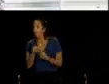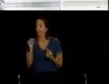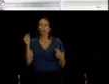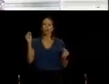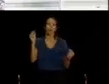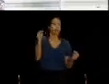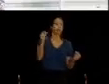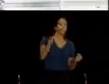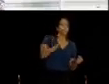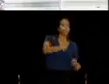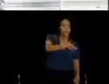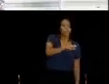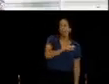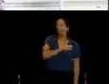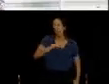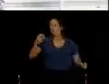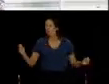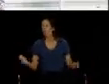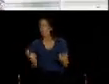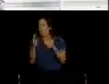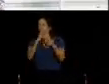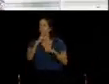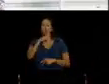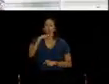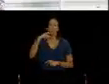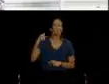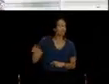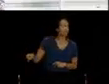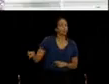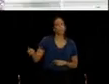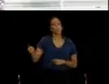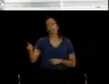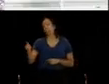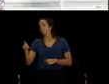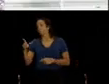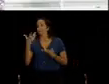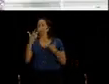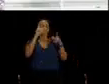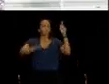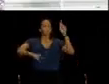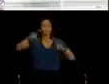Russia, Paris. They were talking about...